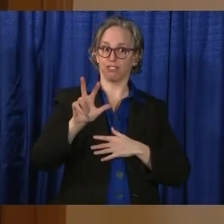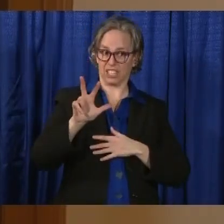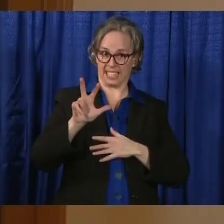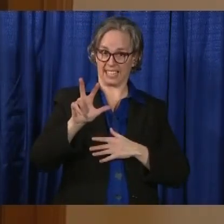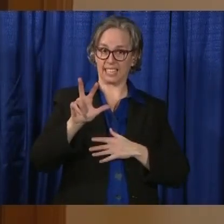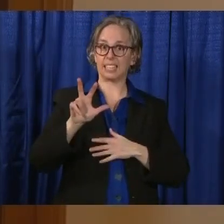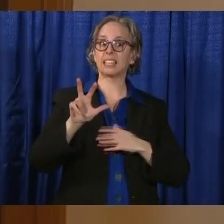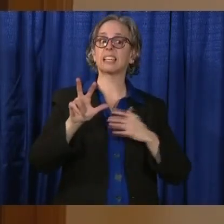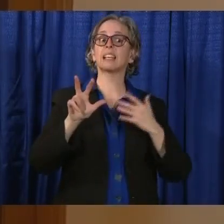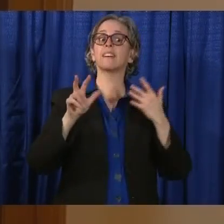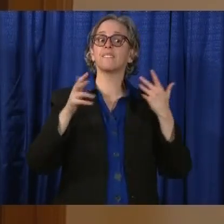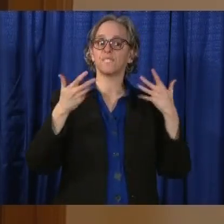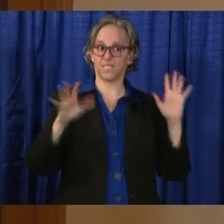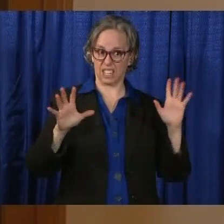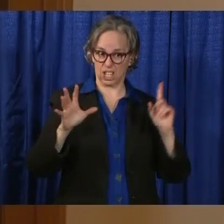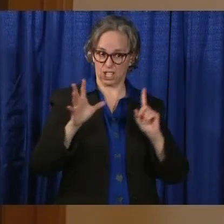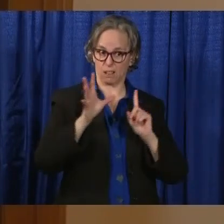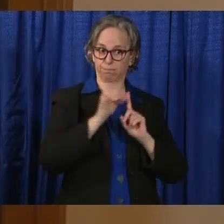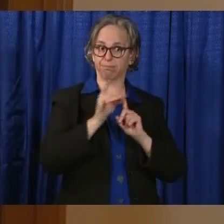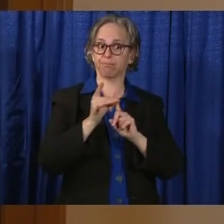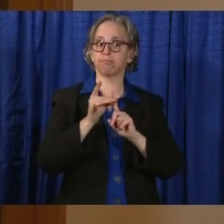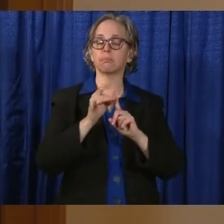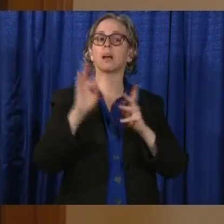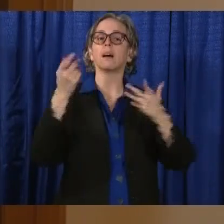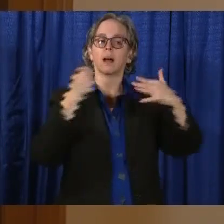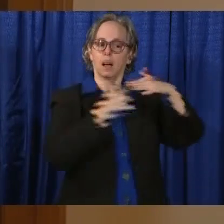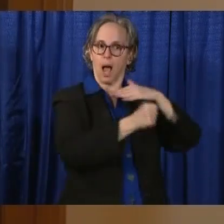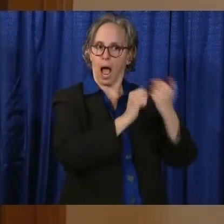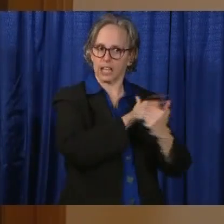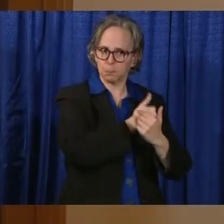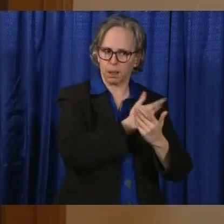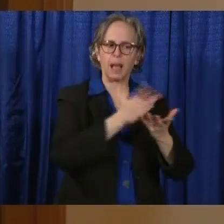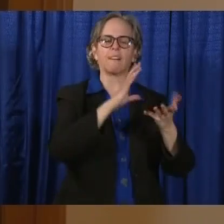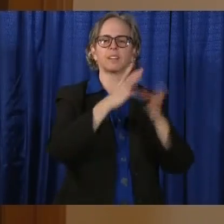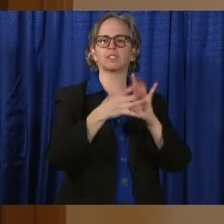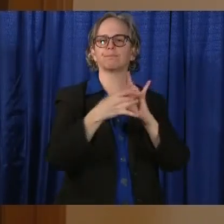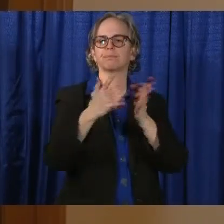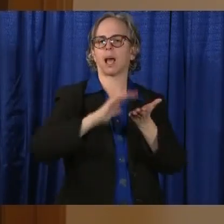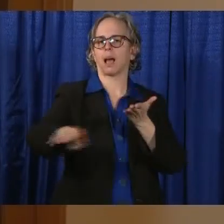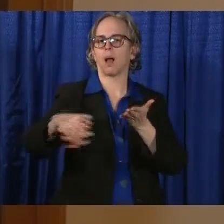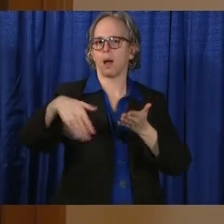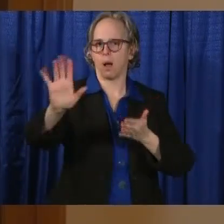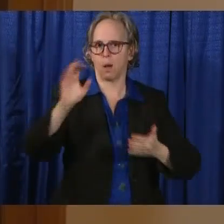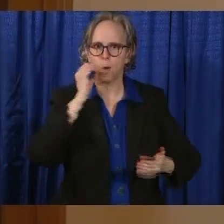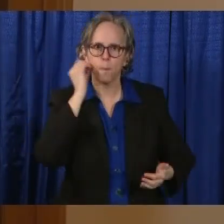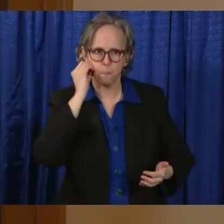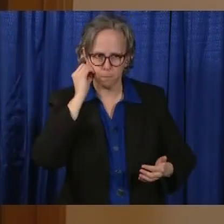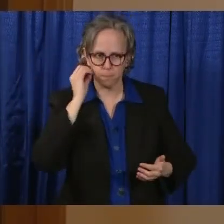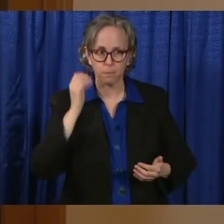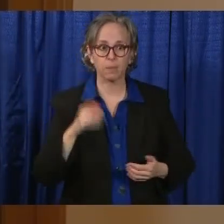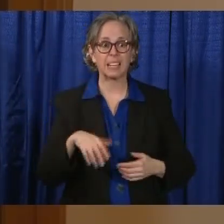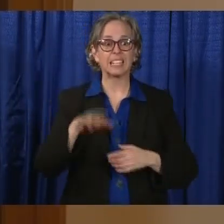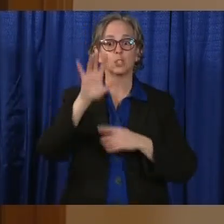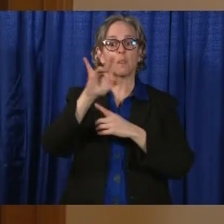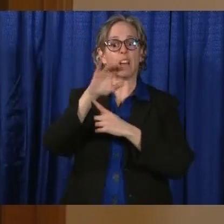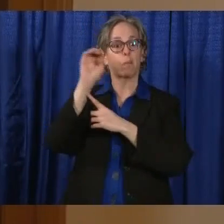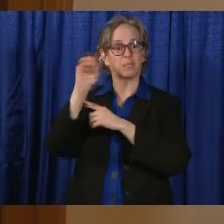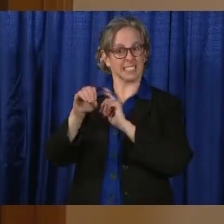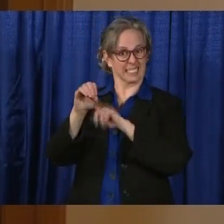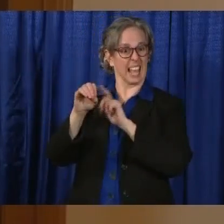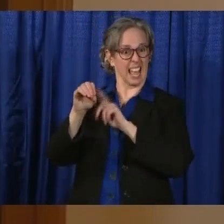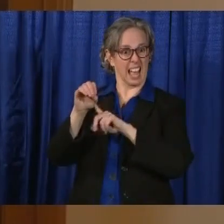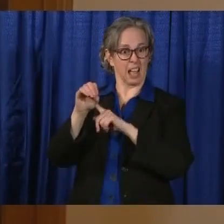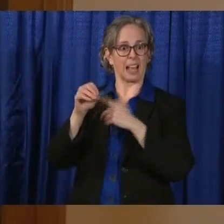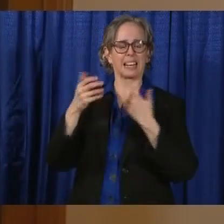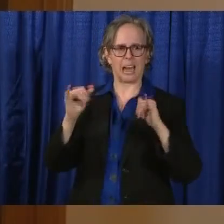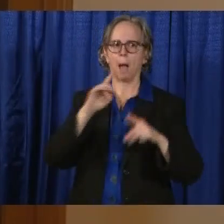been hospitalized, discharged, 25% of them have now reached that period of